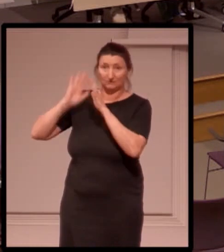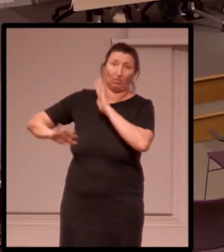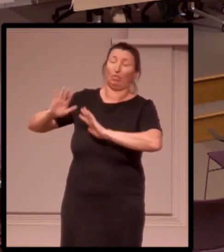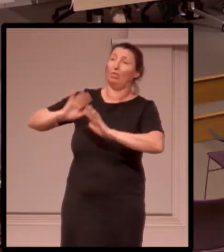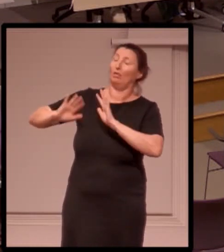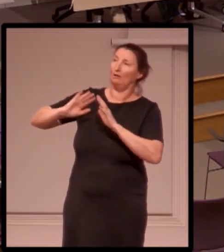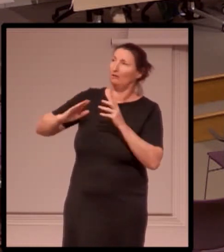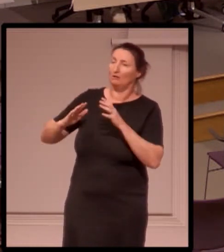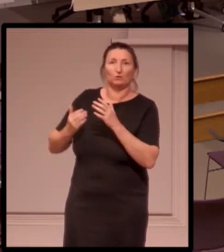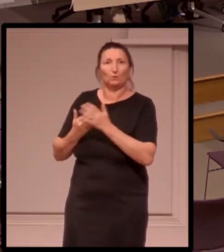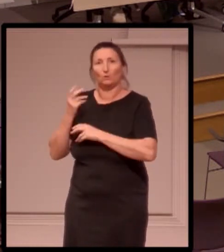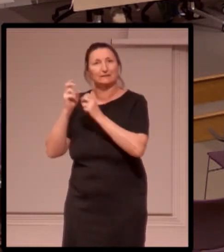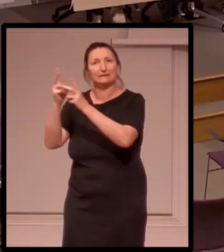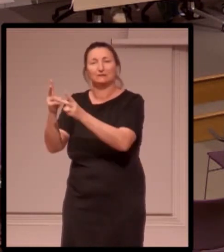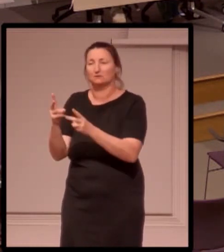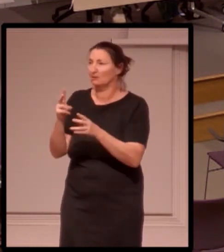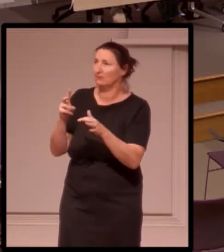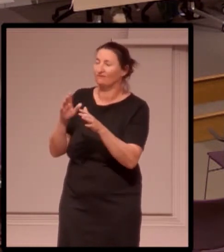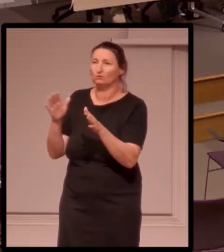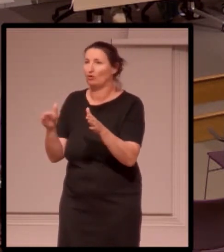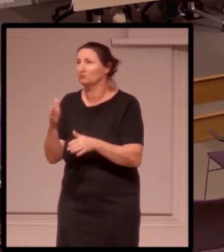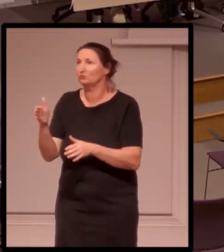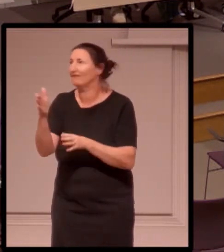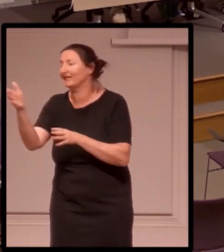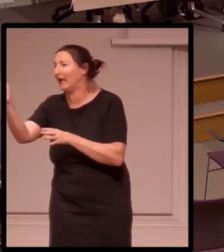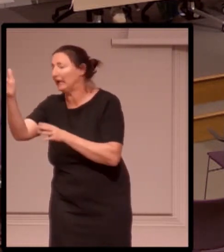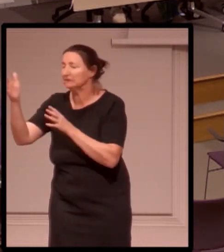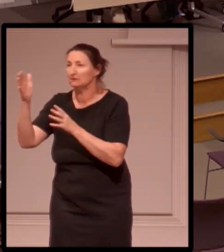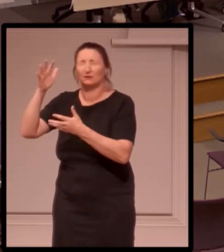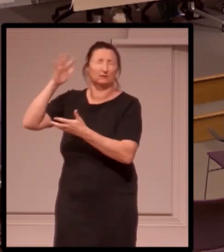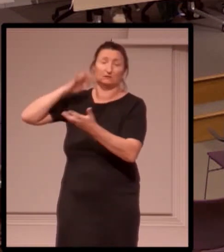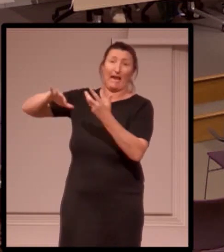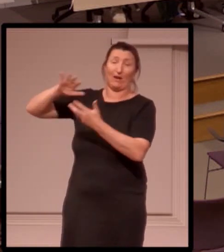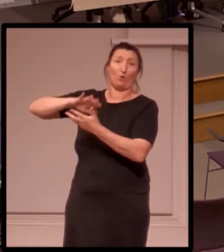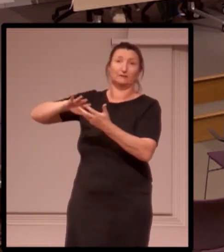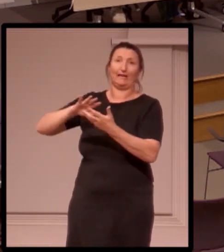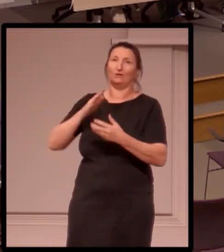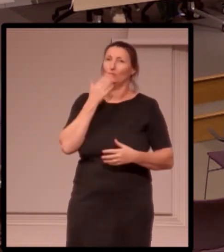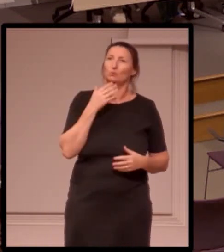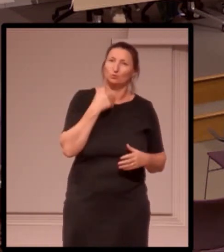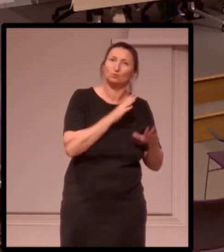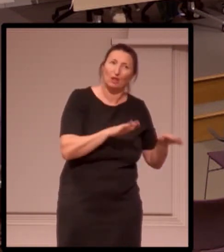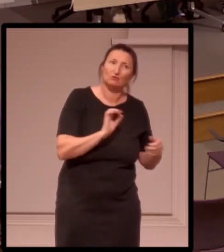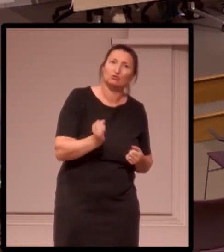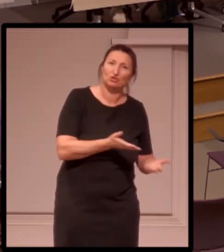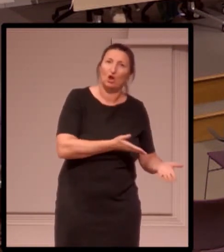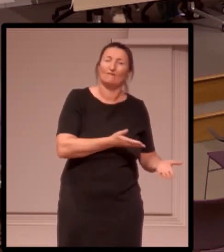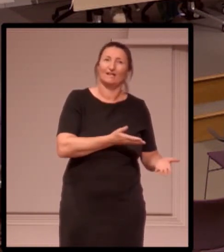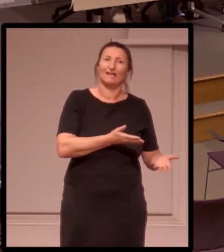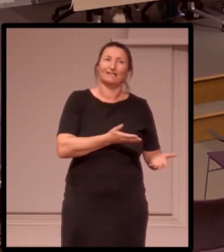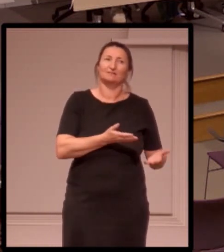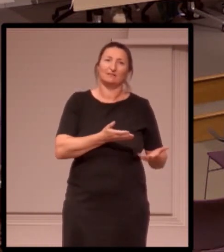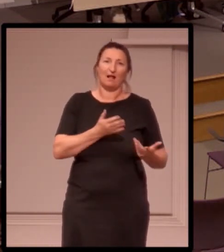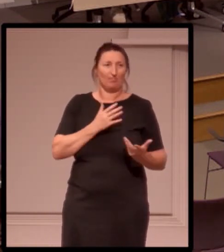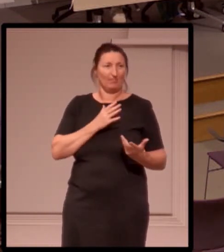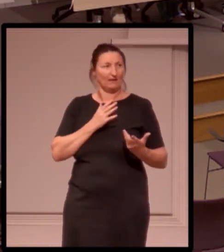to navigate that in every chaotic way possible, when they are very used to using a caregiver to